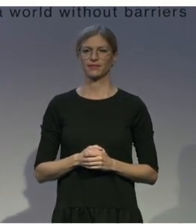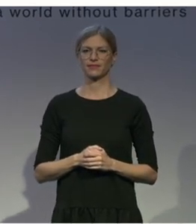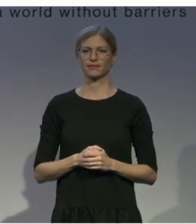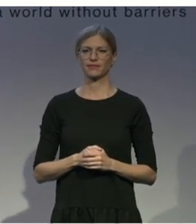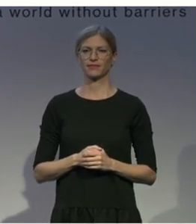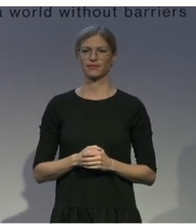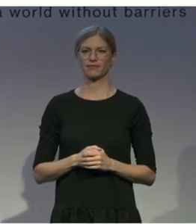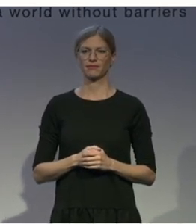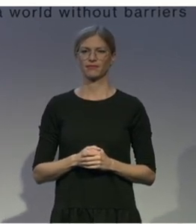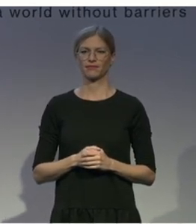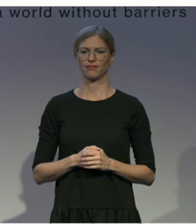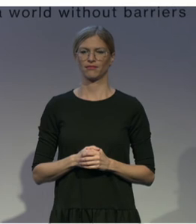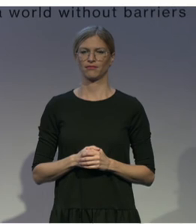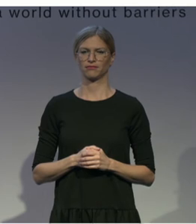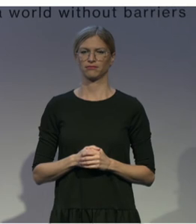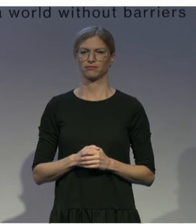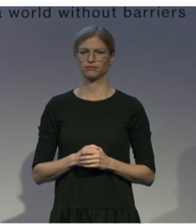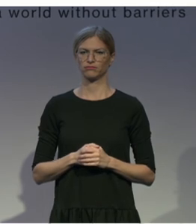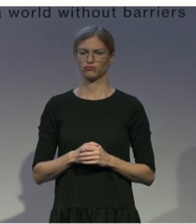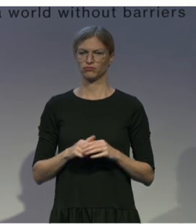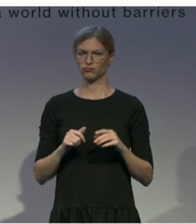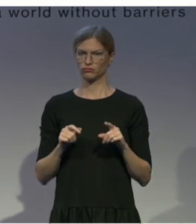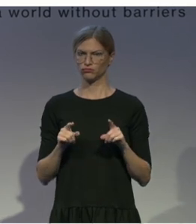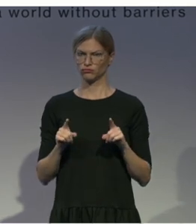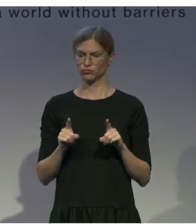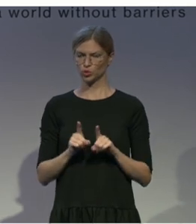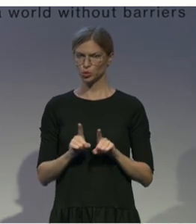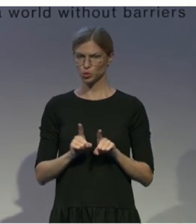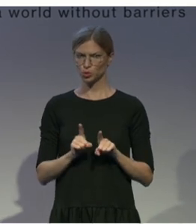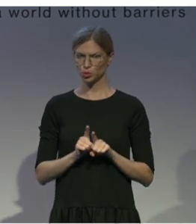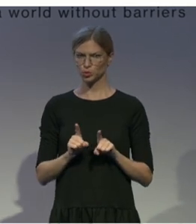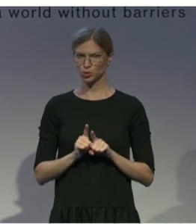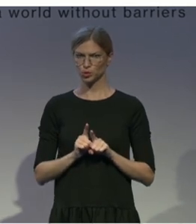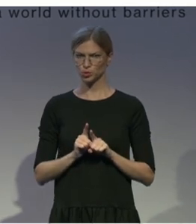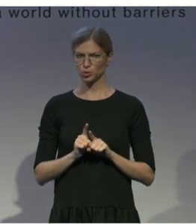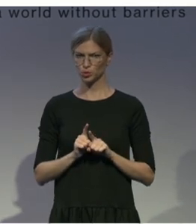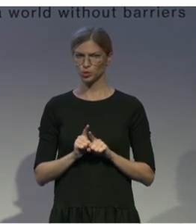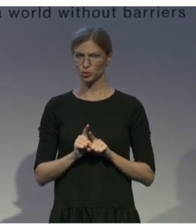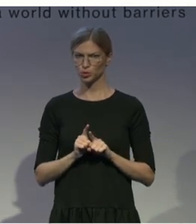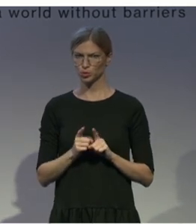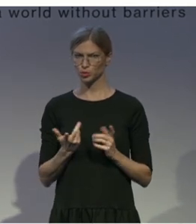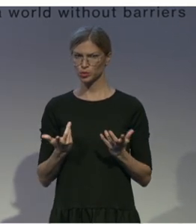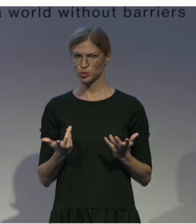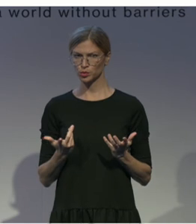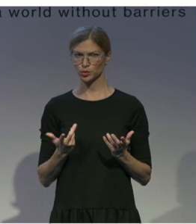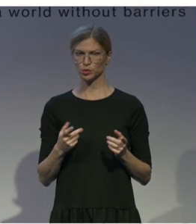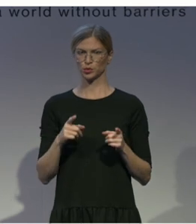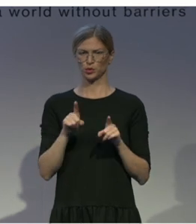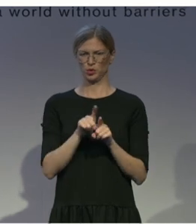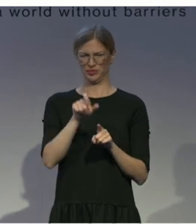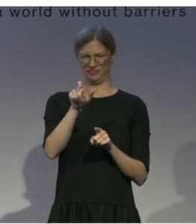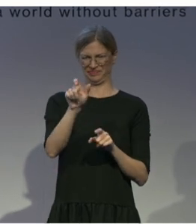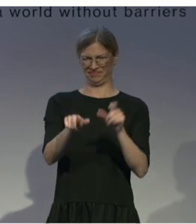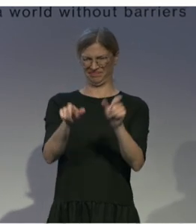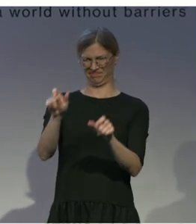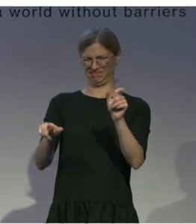Also, the CDR, the commune disability representative and the village